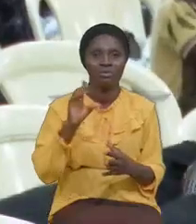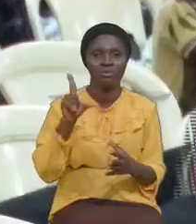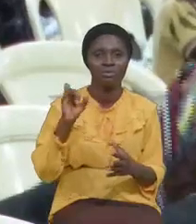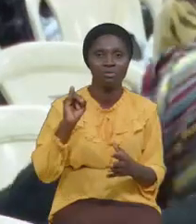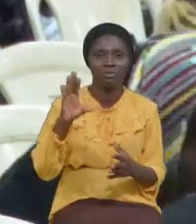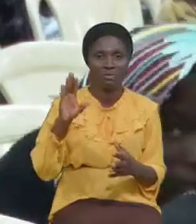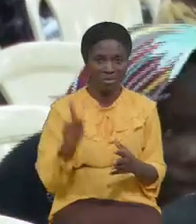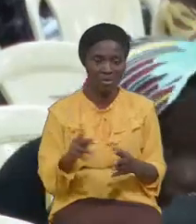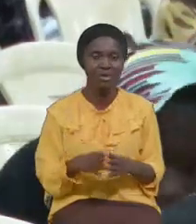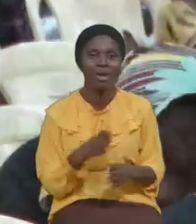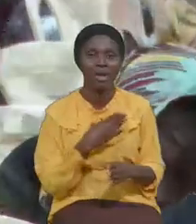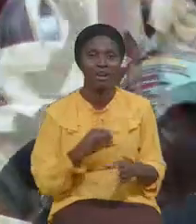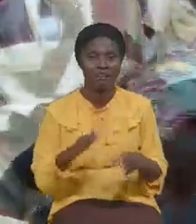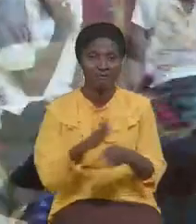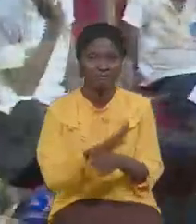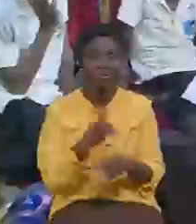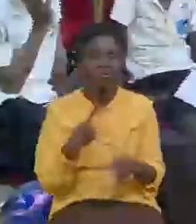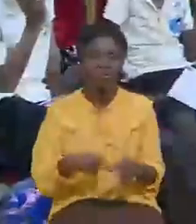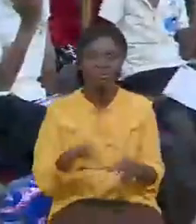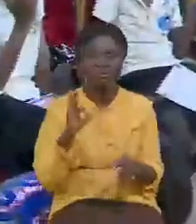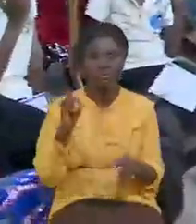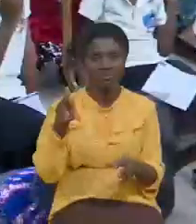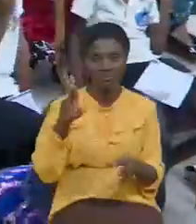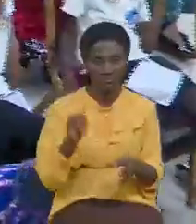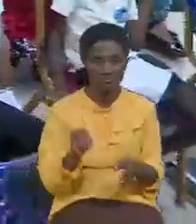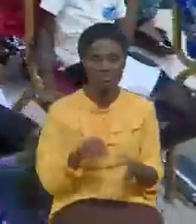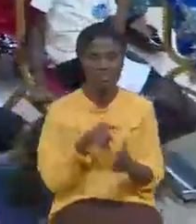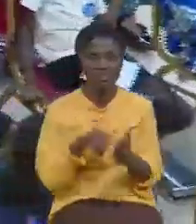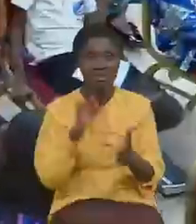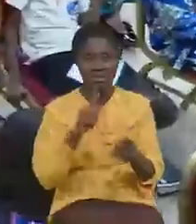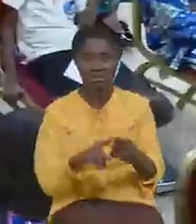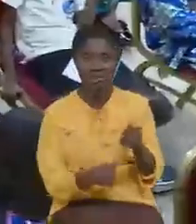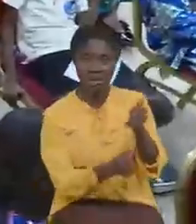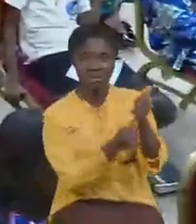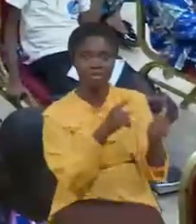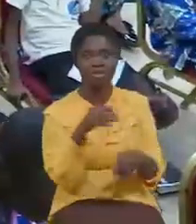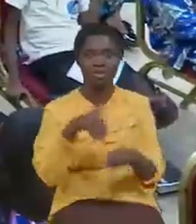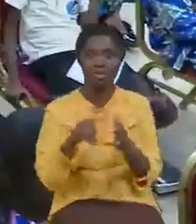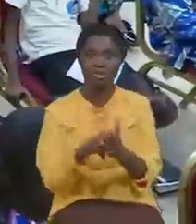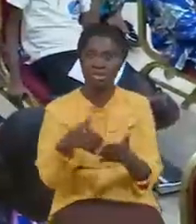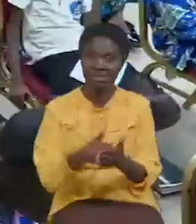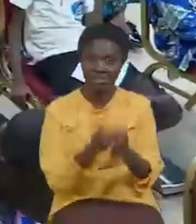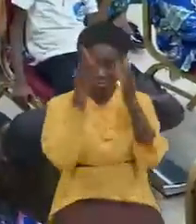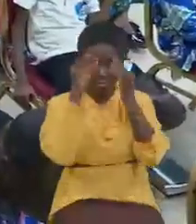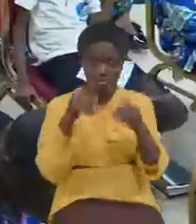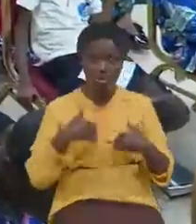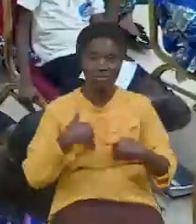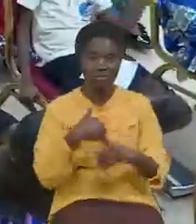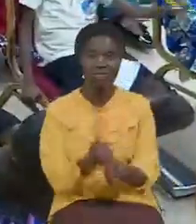and fill the form. This is to assist you in that new decision you have taken.